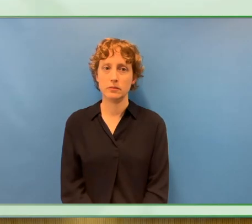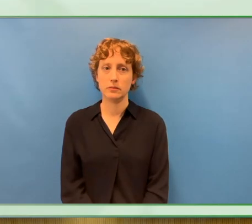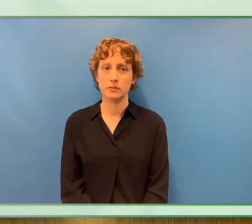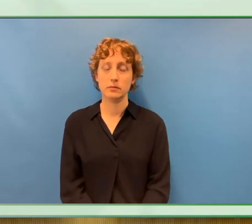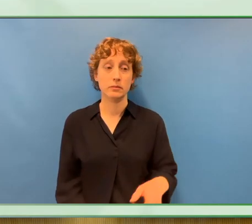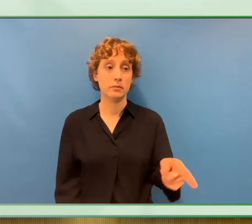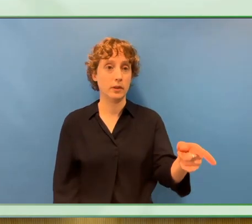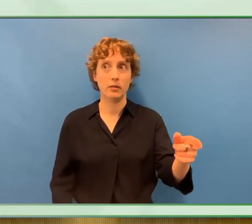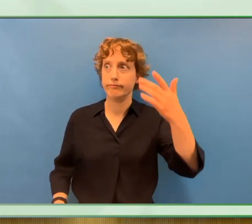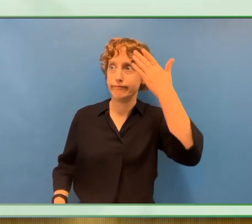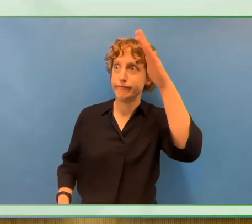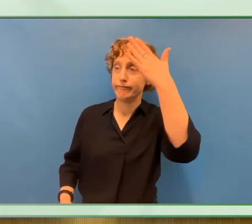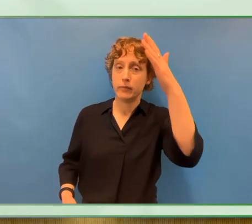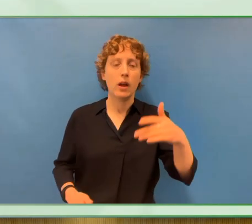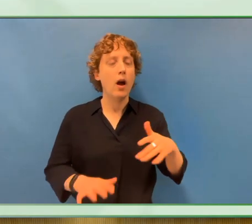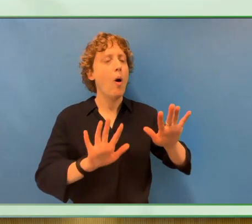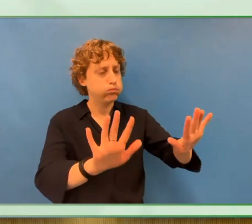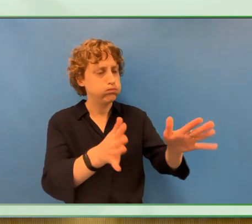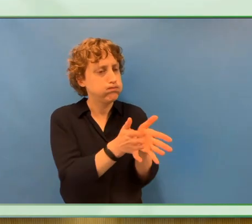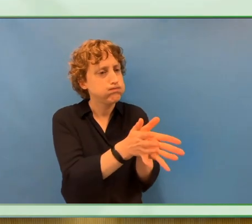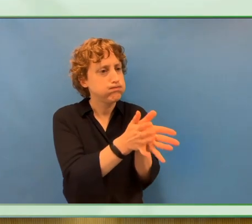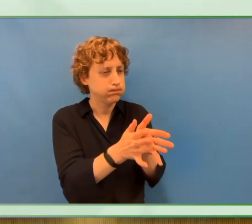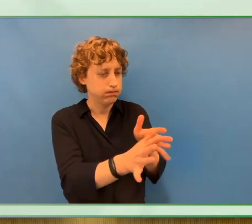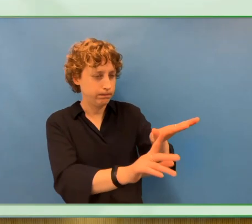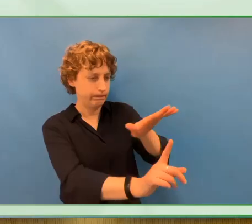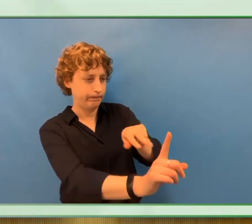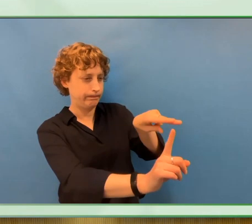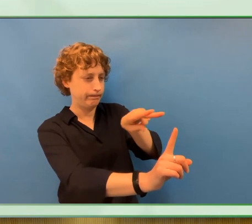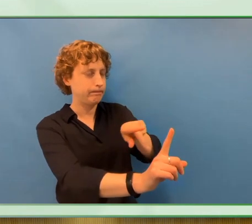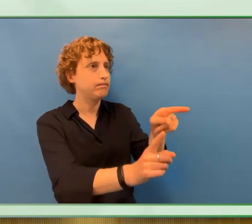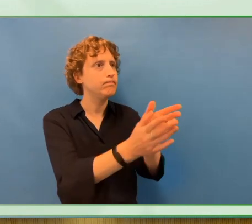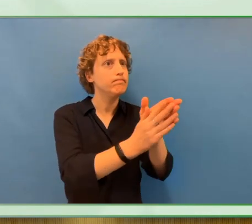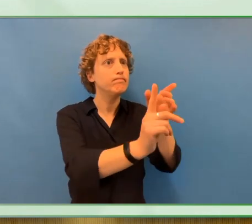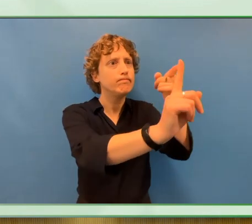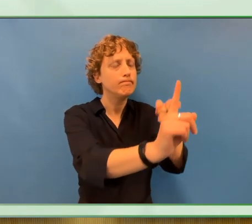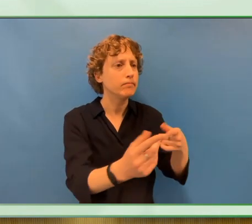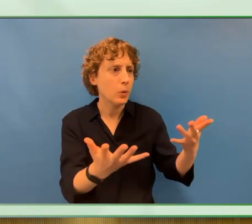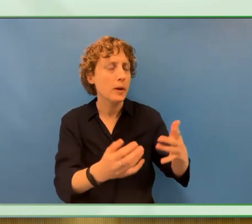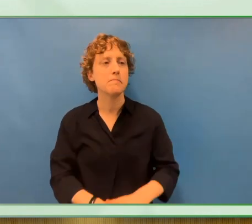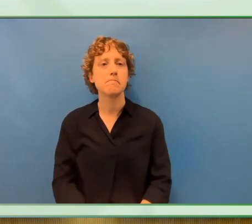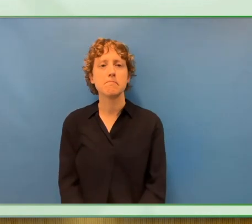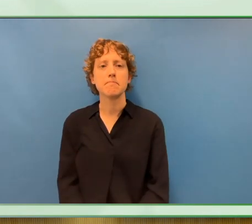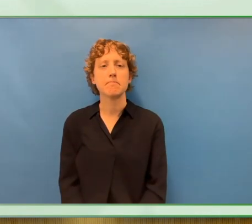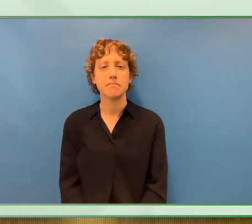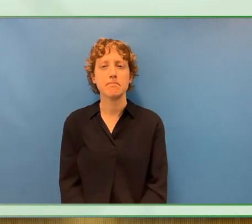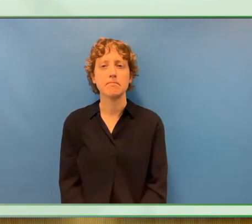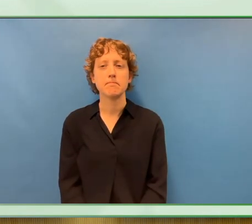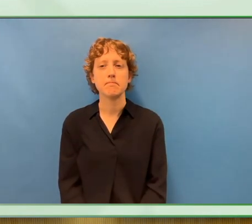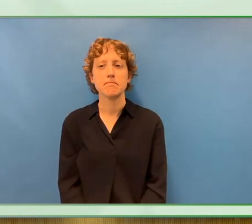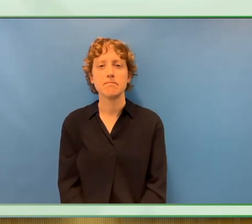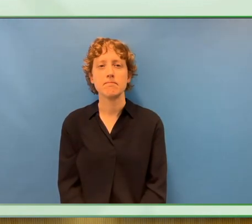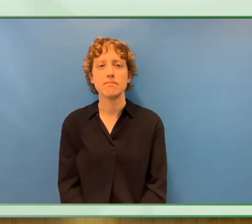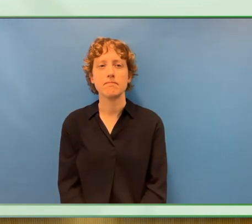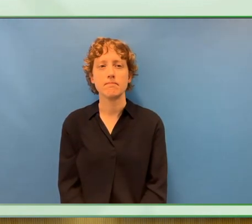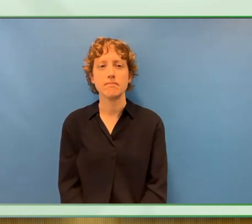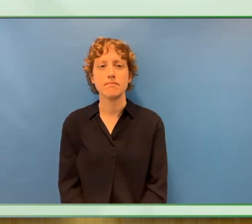level of ambition as well, I would say, and helping them understand what their legal obligations